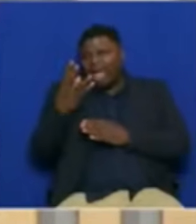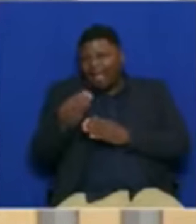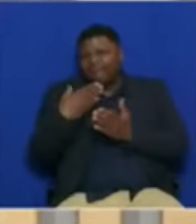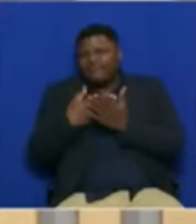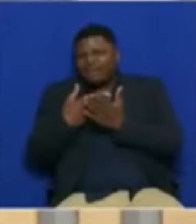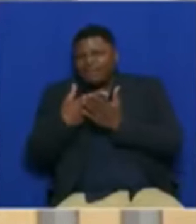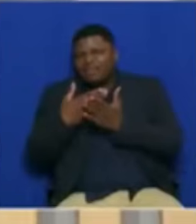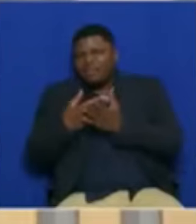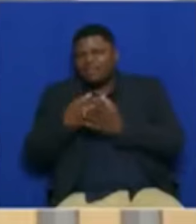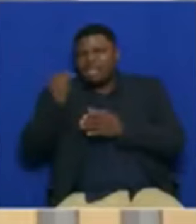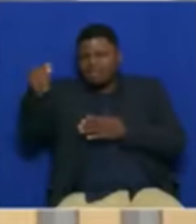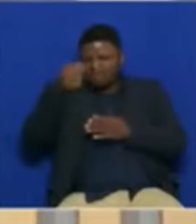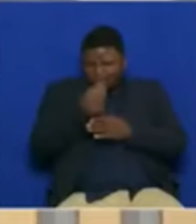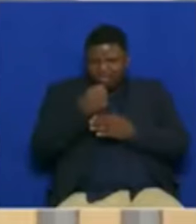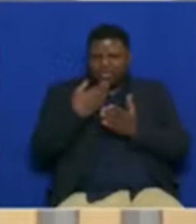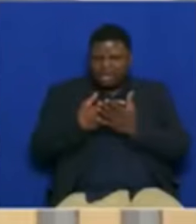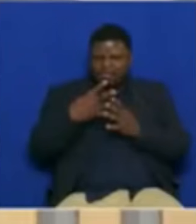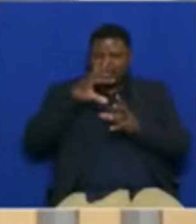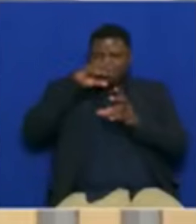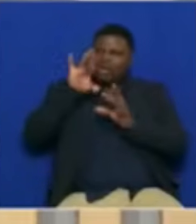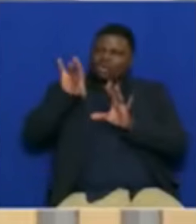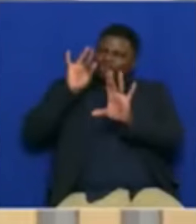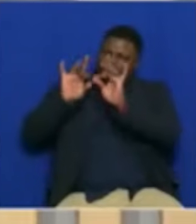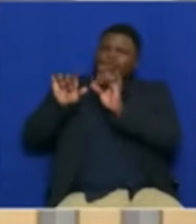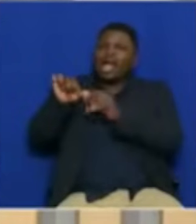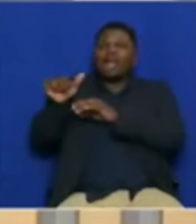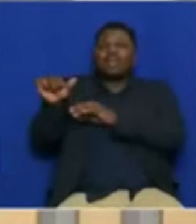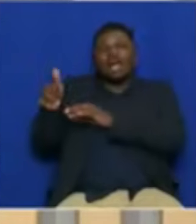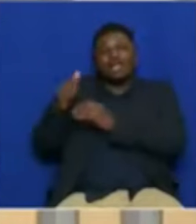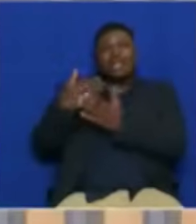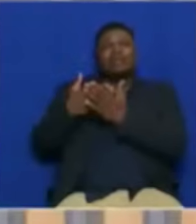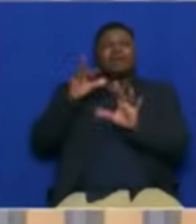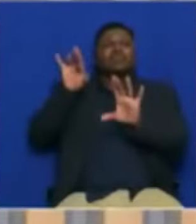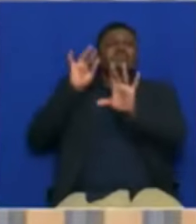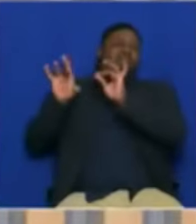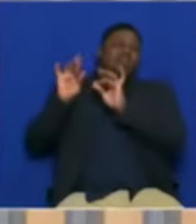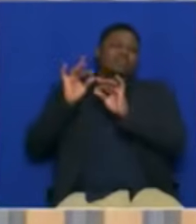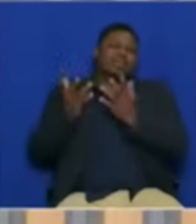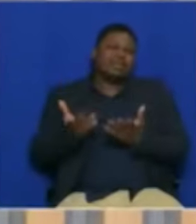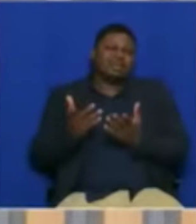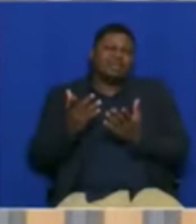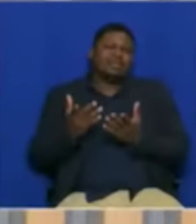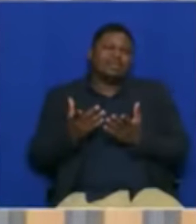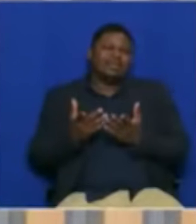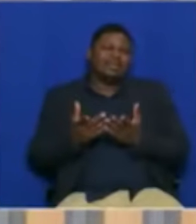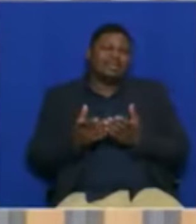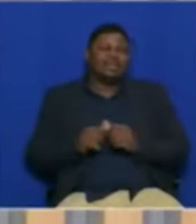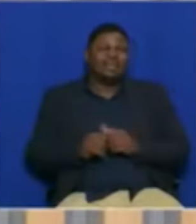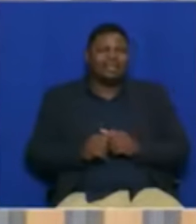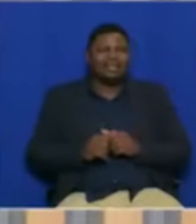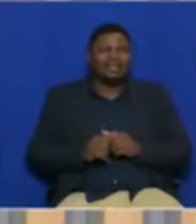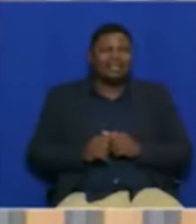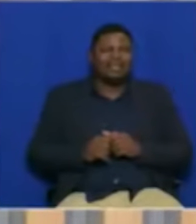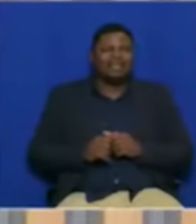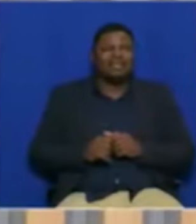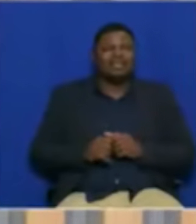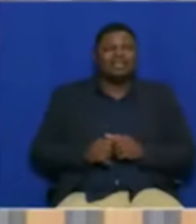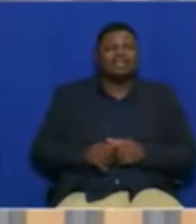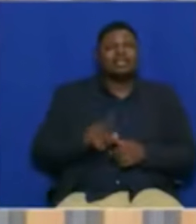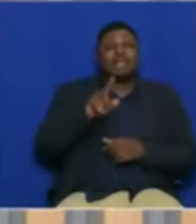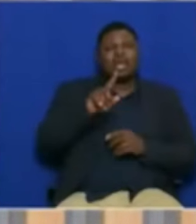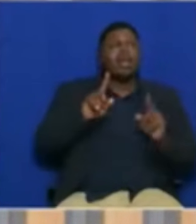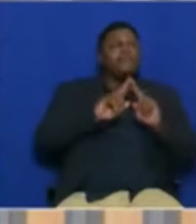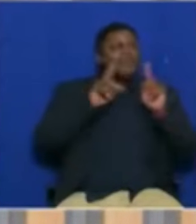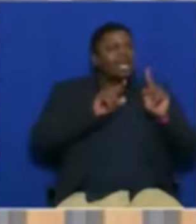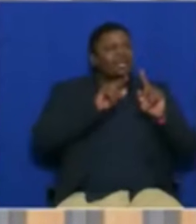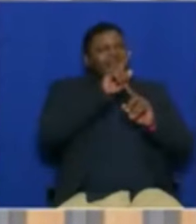covert post. But and is that not for General Nkua and General Sibia to say, I'm not happy with this panel or I'm happy with